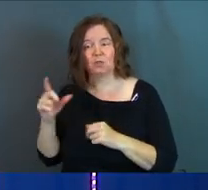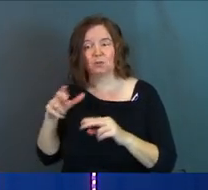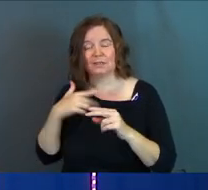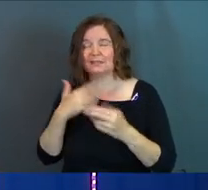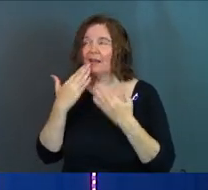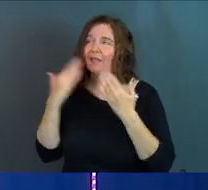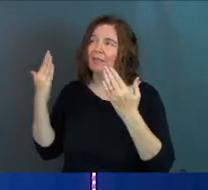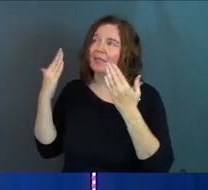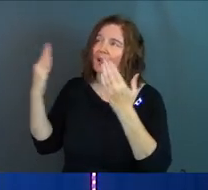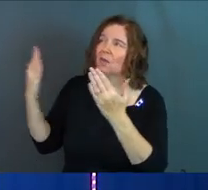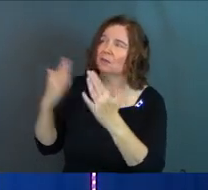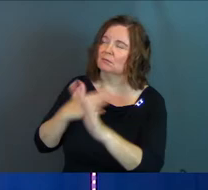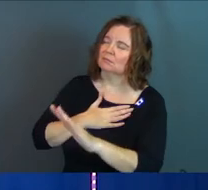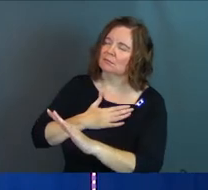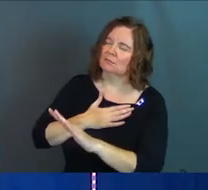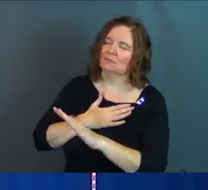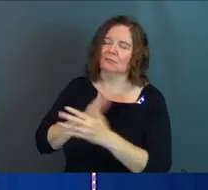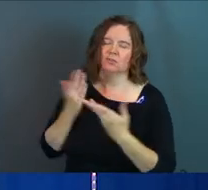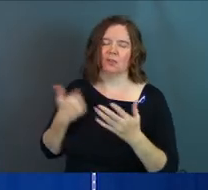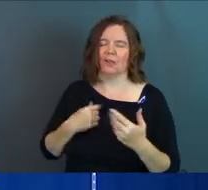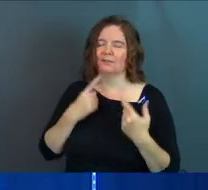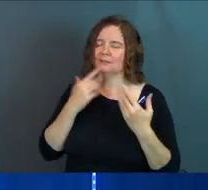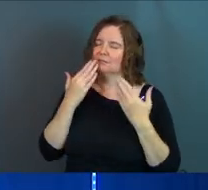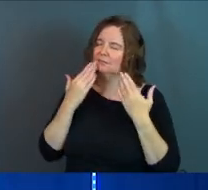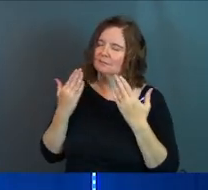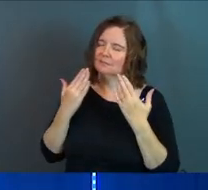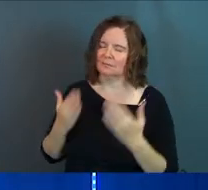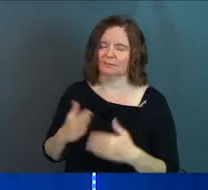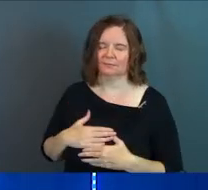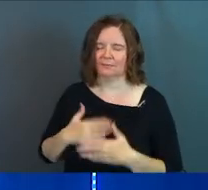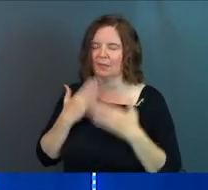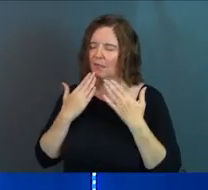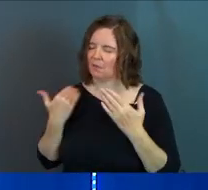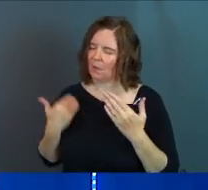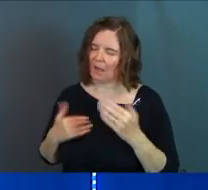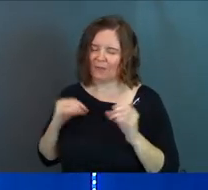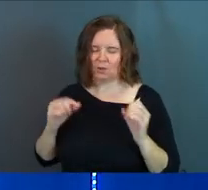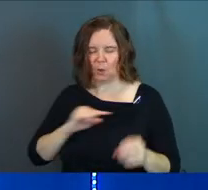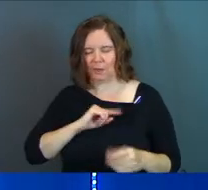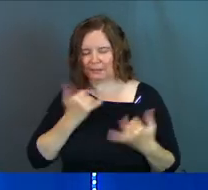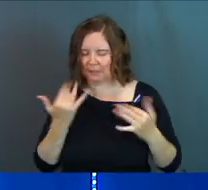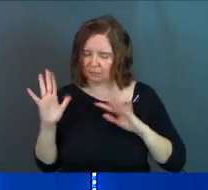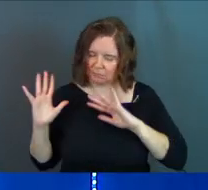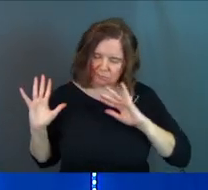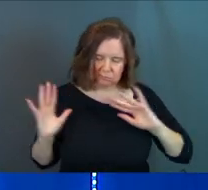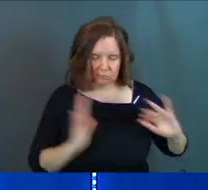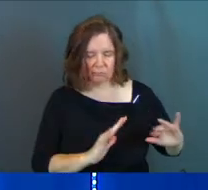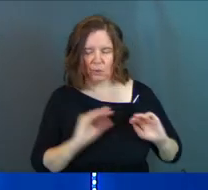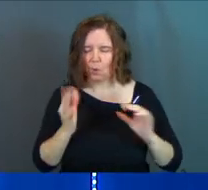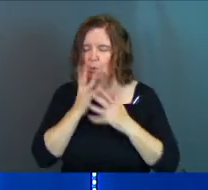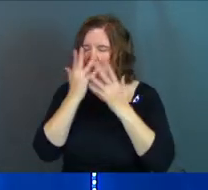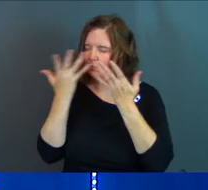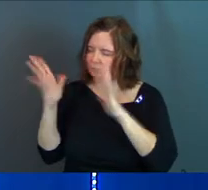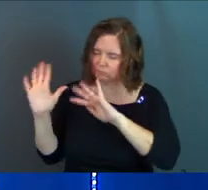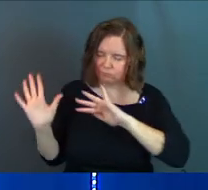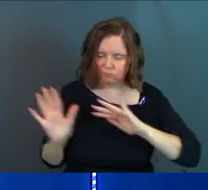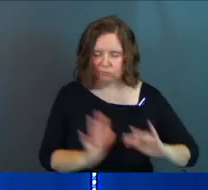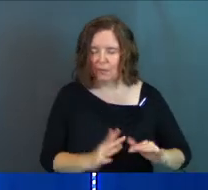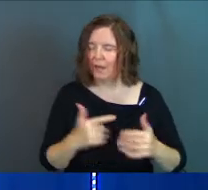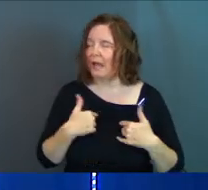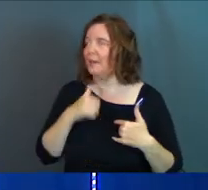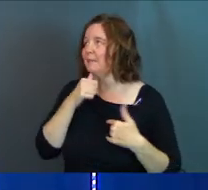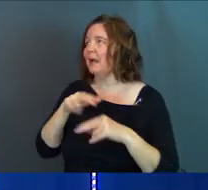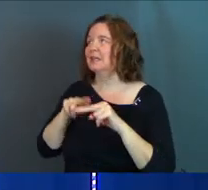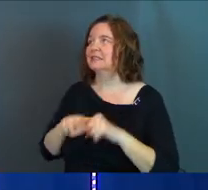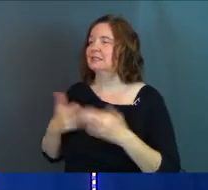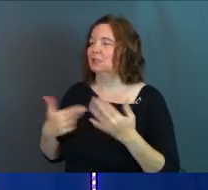you get to say, thank you. That's all I got to say. Thank you that I've got no guilt today, God. Thank you I've got no shame today, God. I'm not